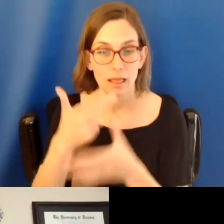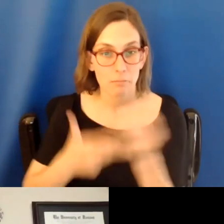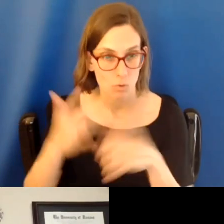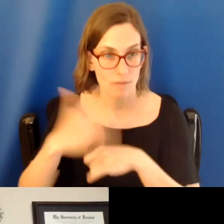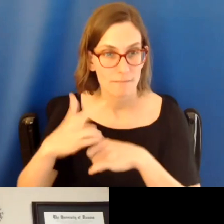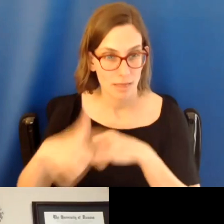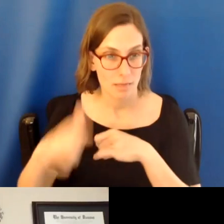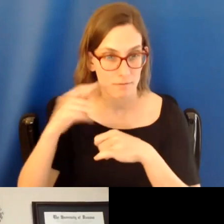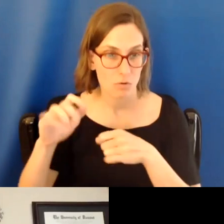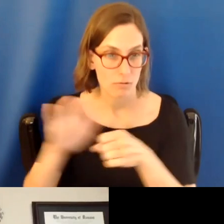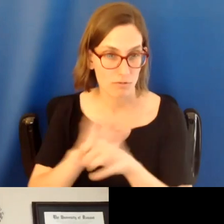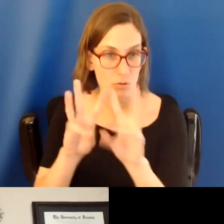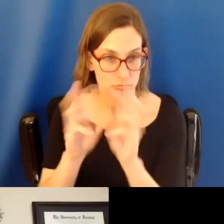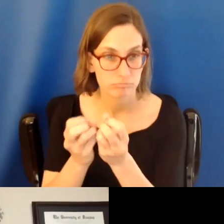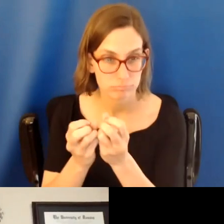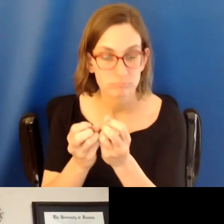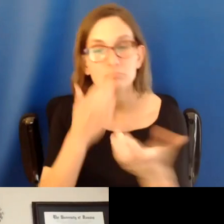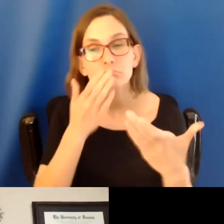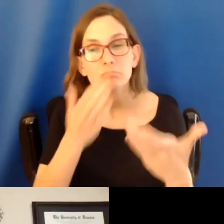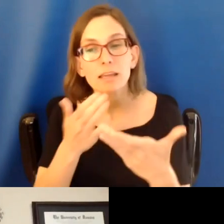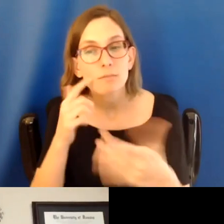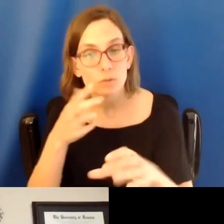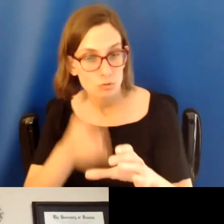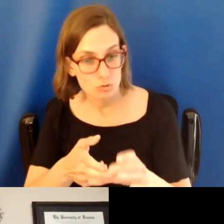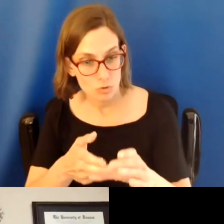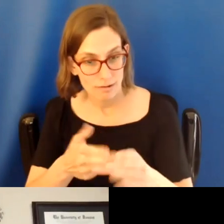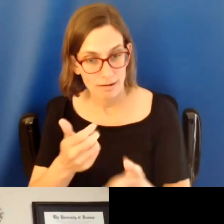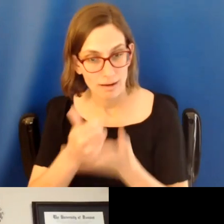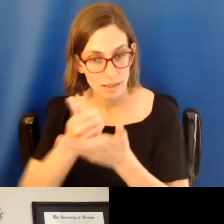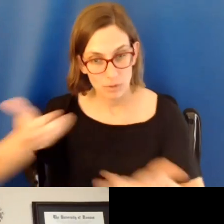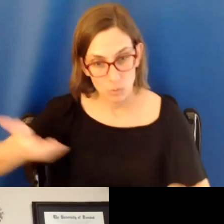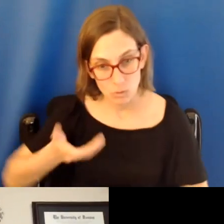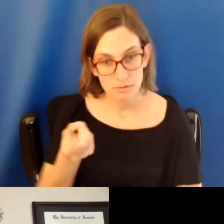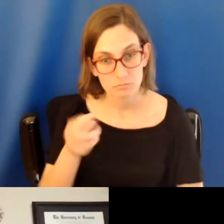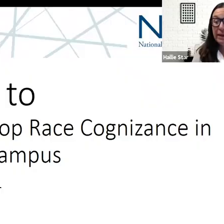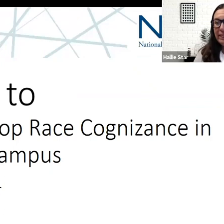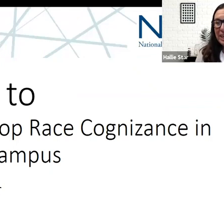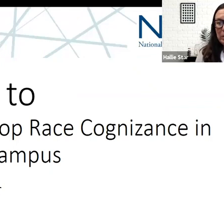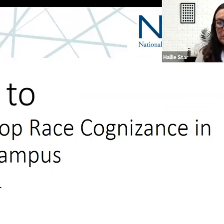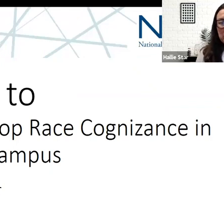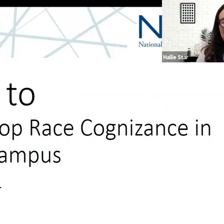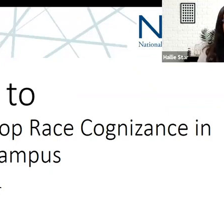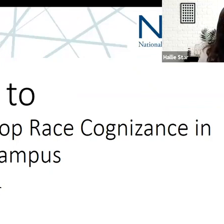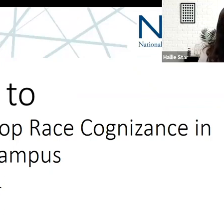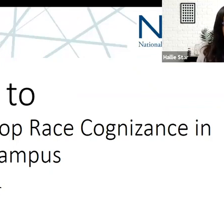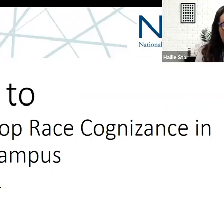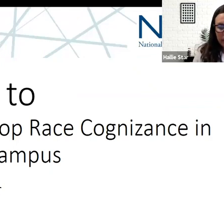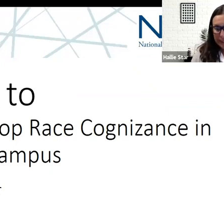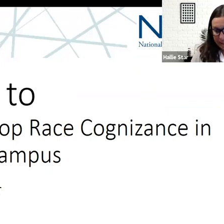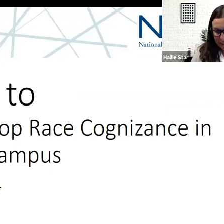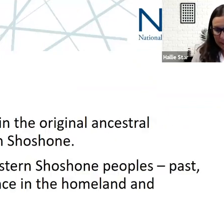this broadcast. Thank you for joining us and help me welcome Dr. Starr. Thank you so much.